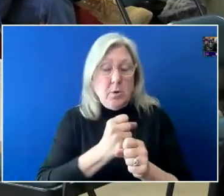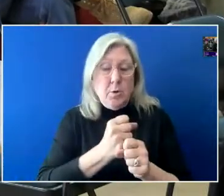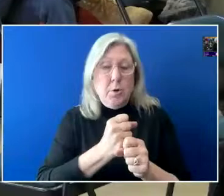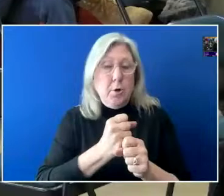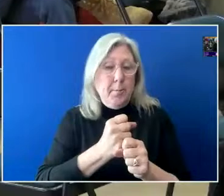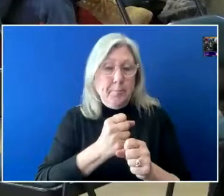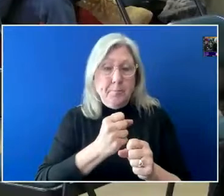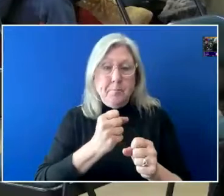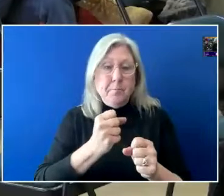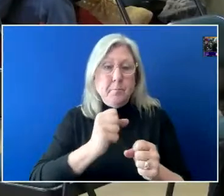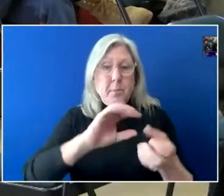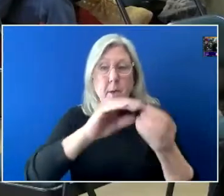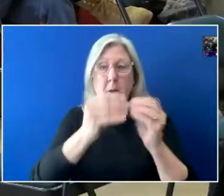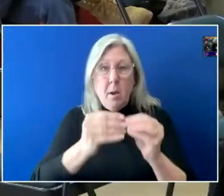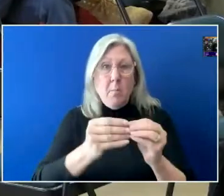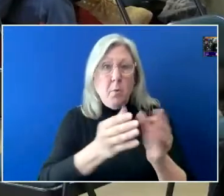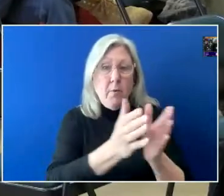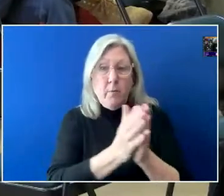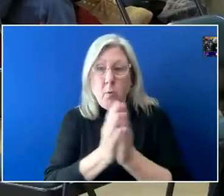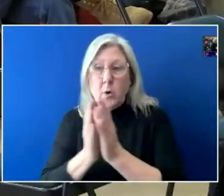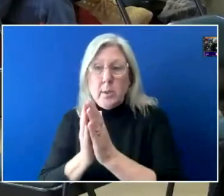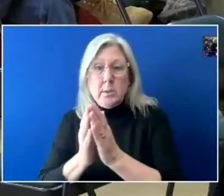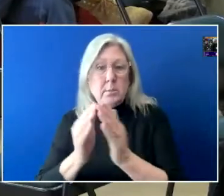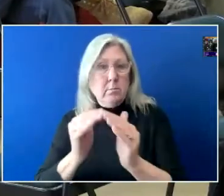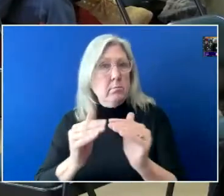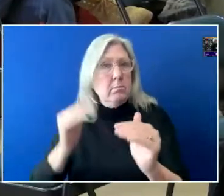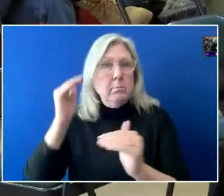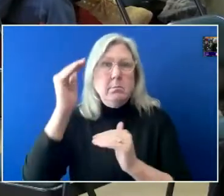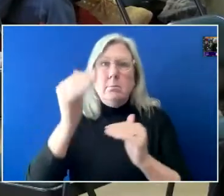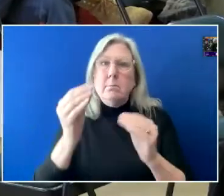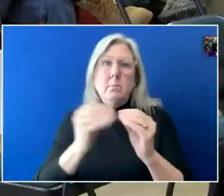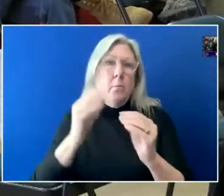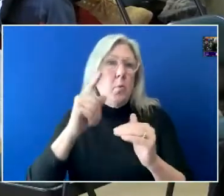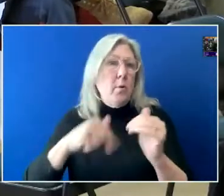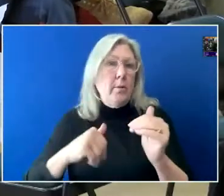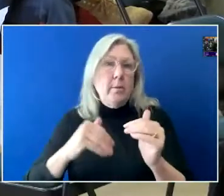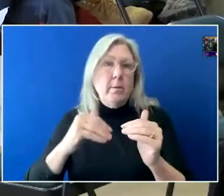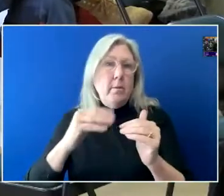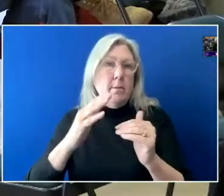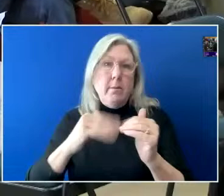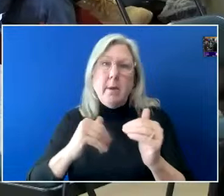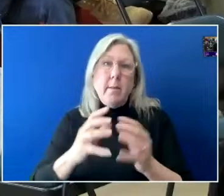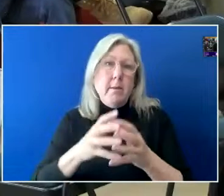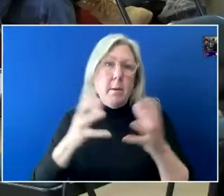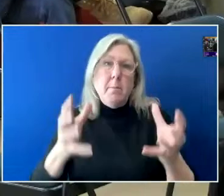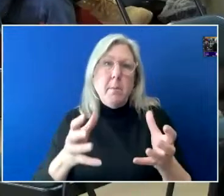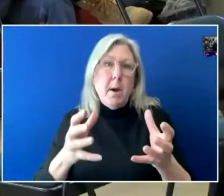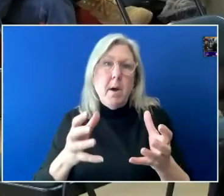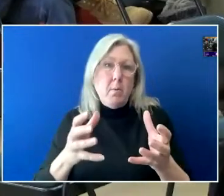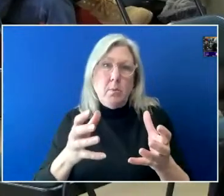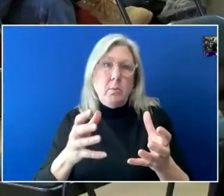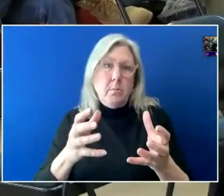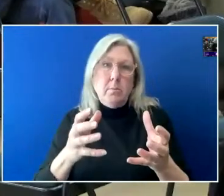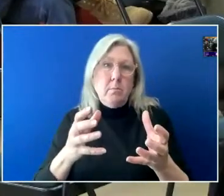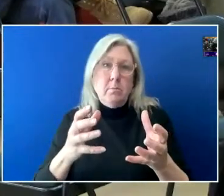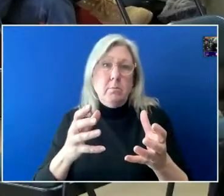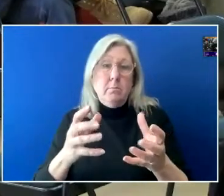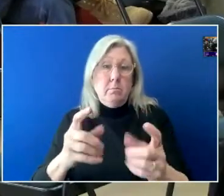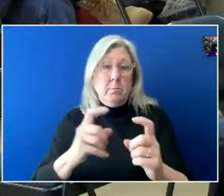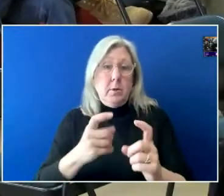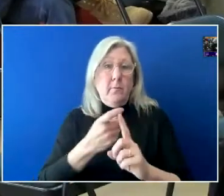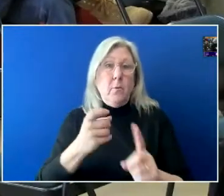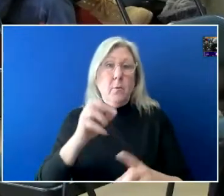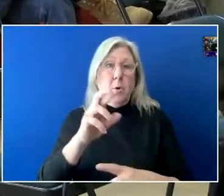Grant requests was exceeded the amount that was uh uh provided for by RTM by almost